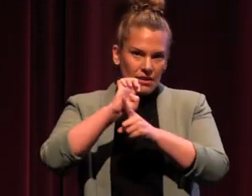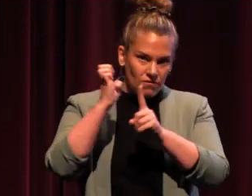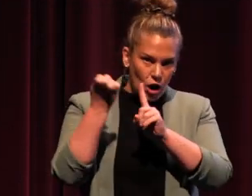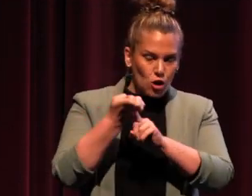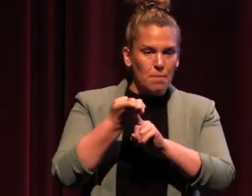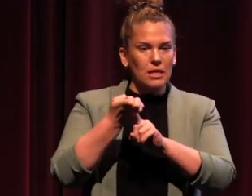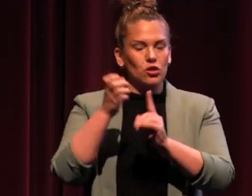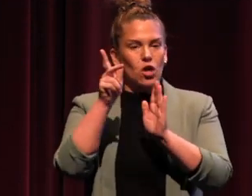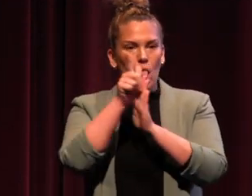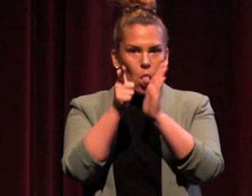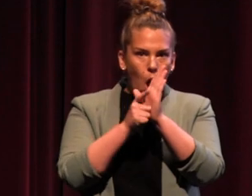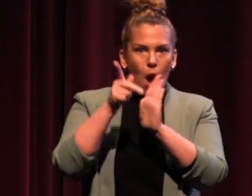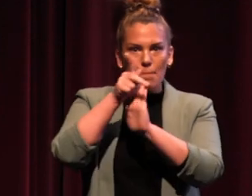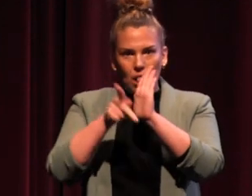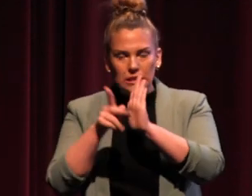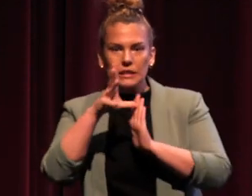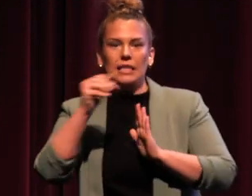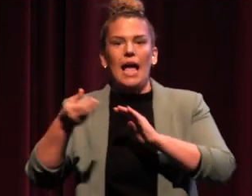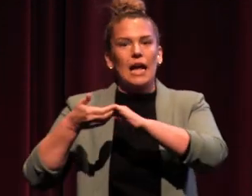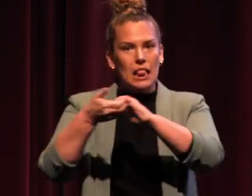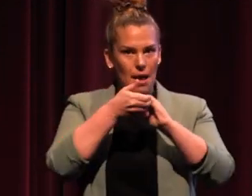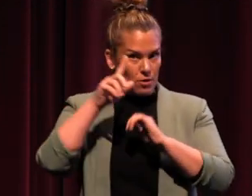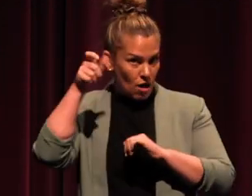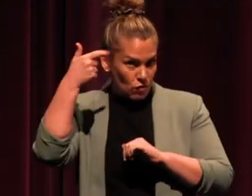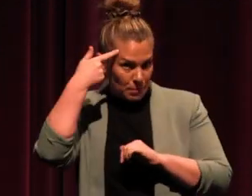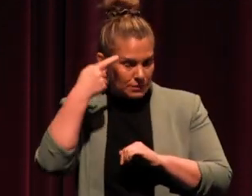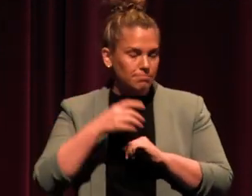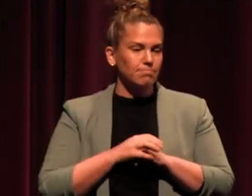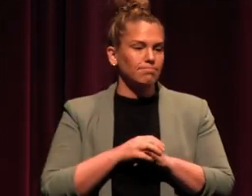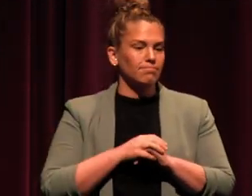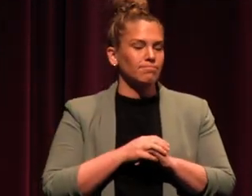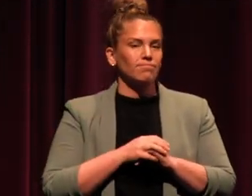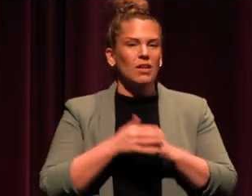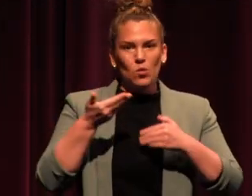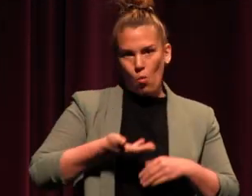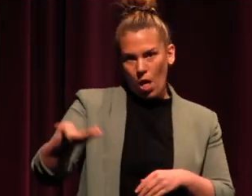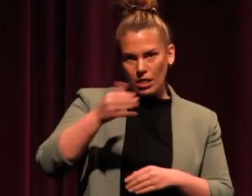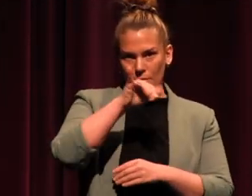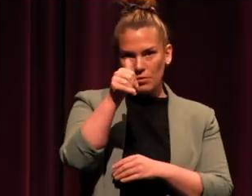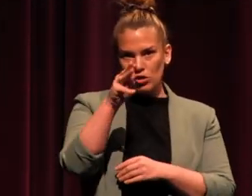collaborative governance. Let's give a warm welcome to James Johnston.